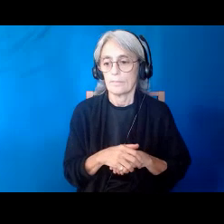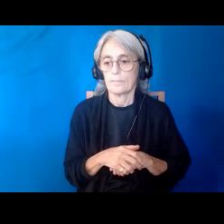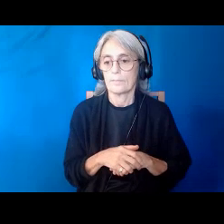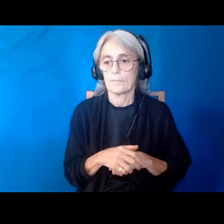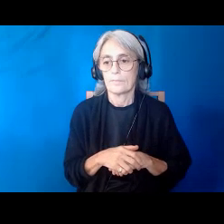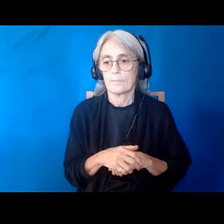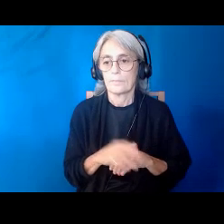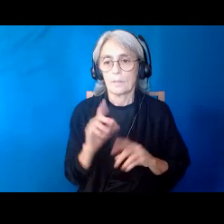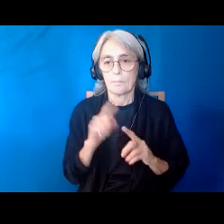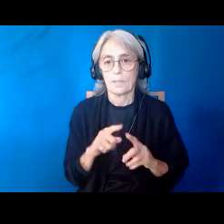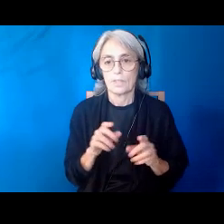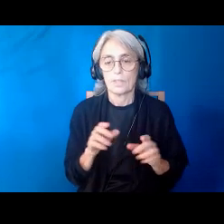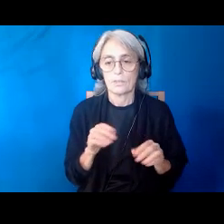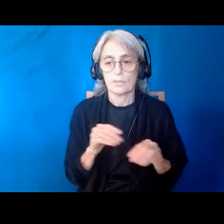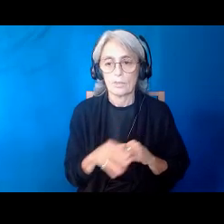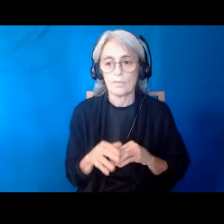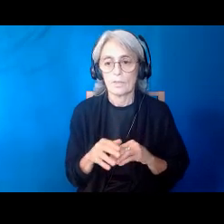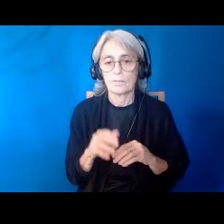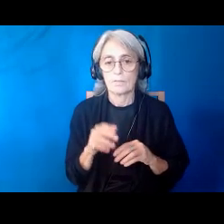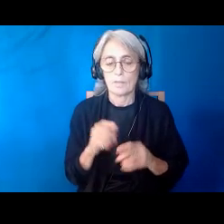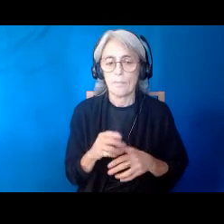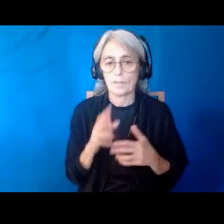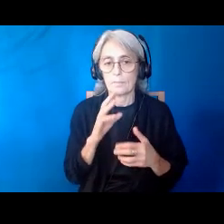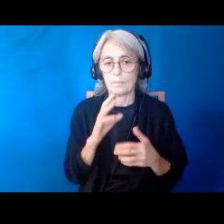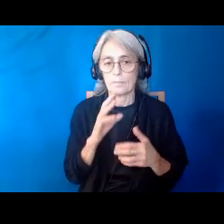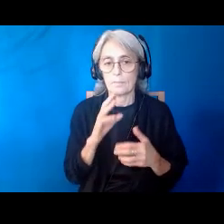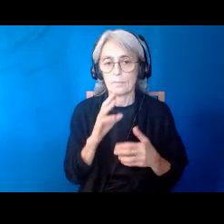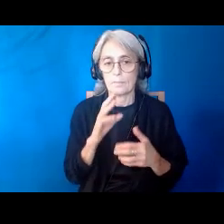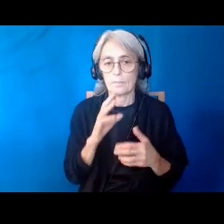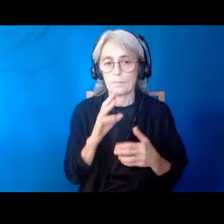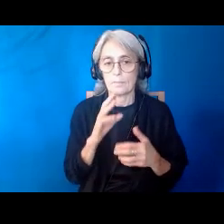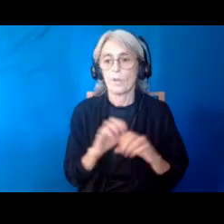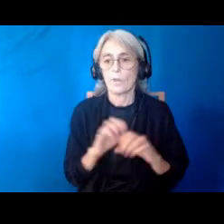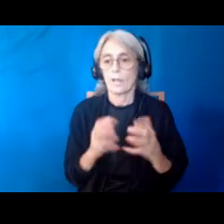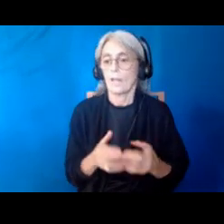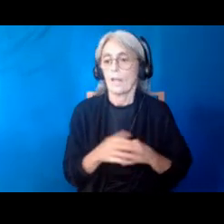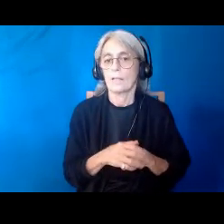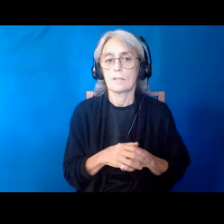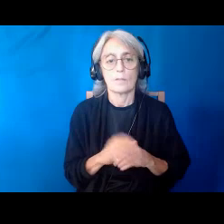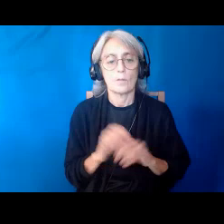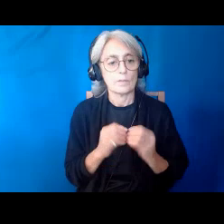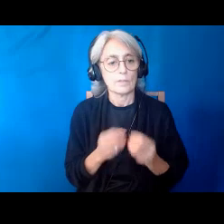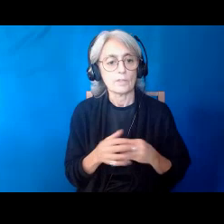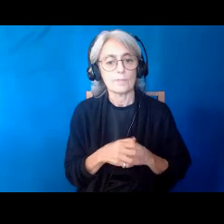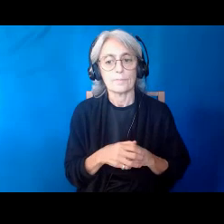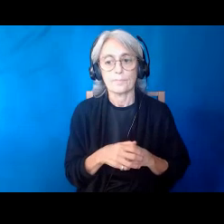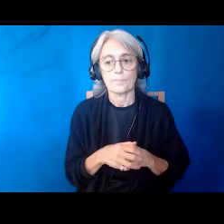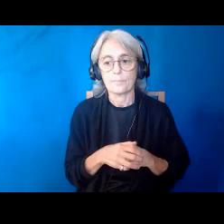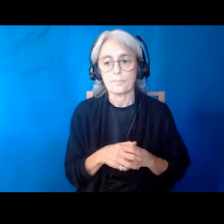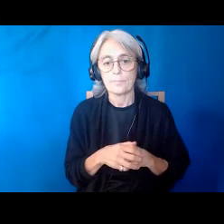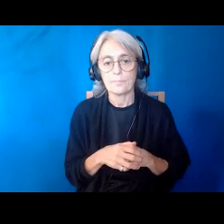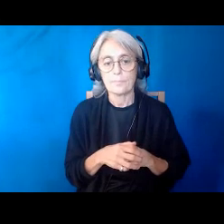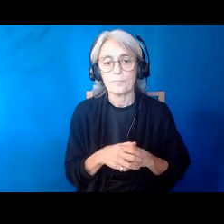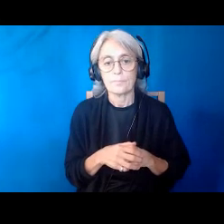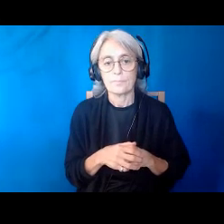point often, and speaking from working class organization perspective, it is crucial that we tighten those bonds and keep